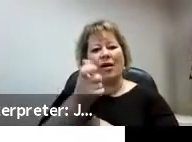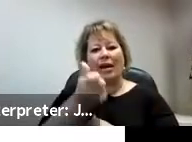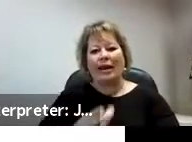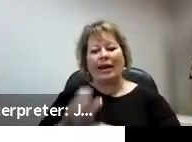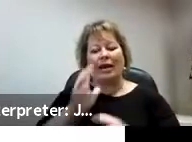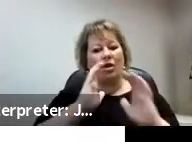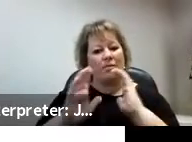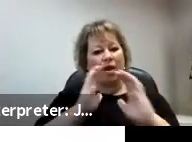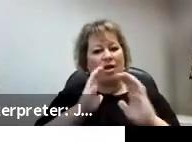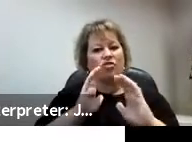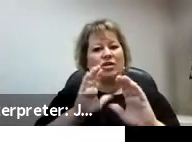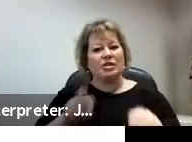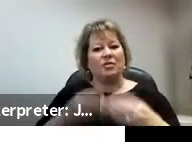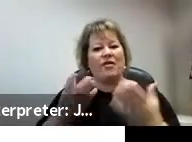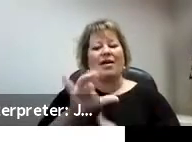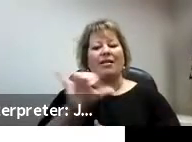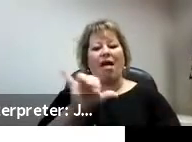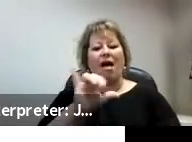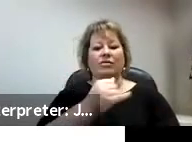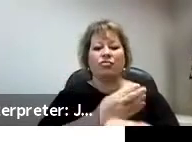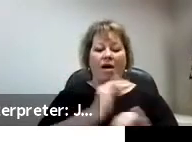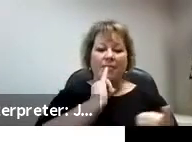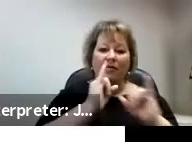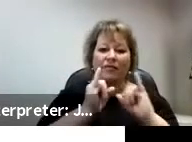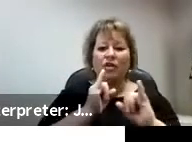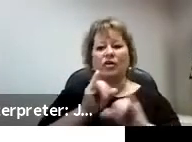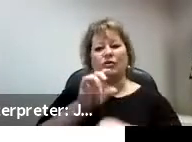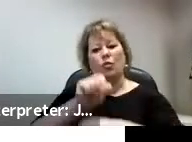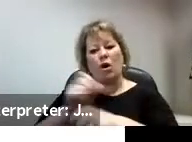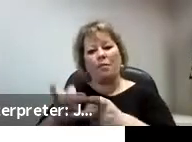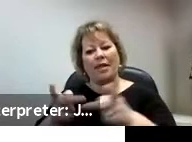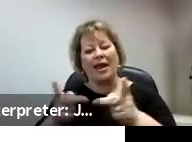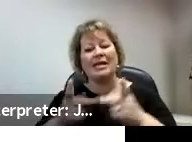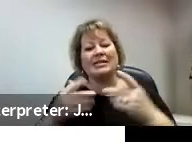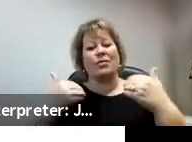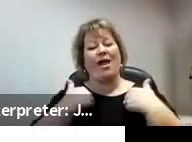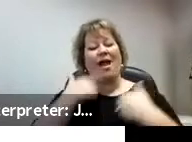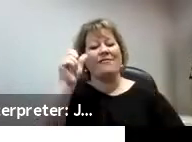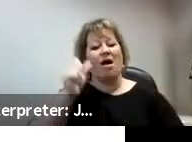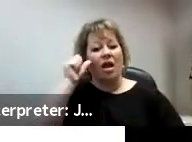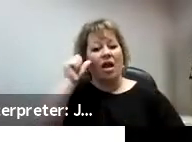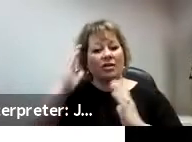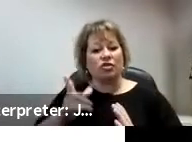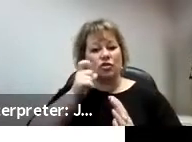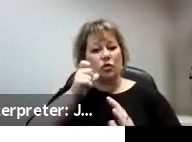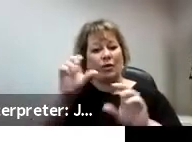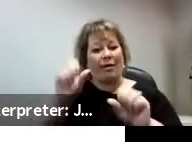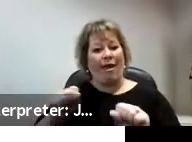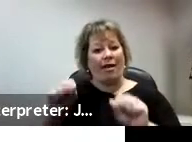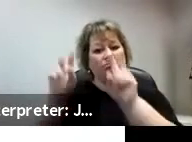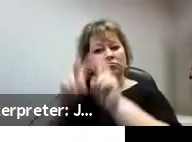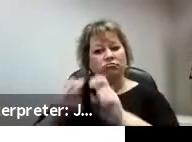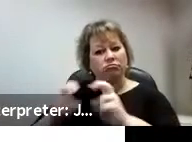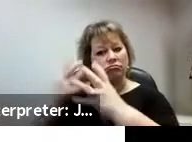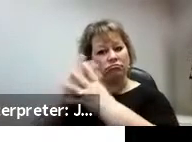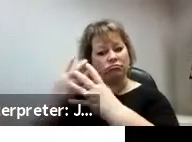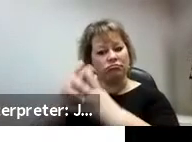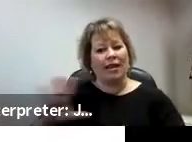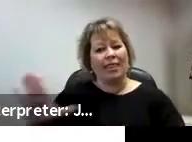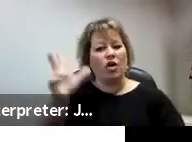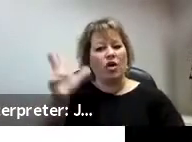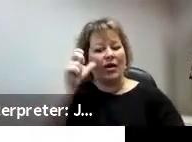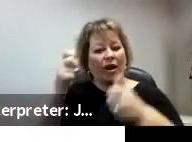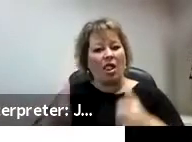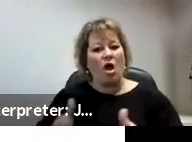as attending job interviews or in the workplace. We have audiologists who can assess hearing loss and recommend appropriate